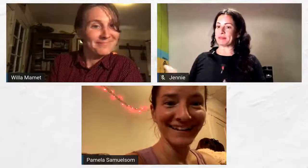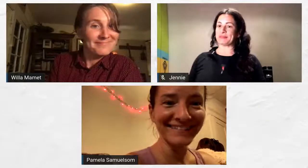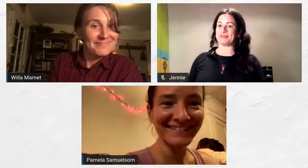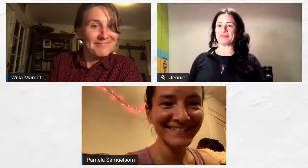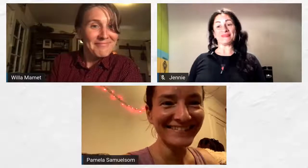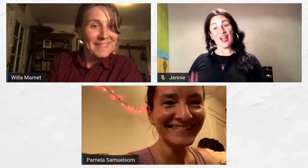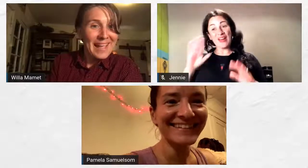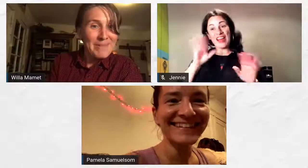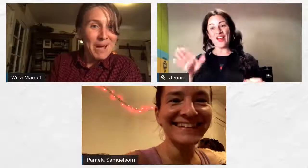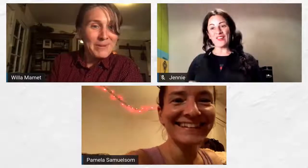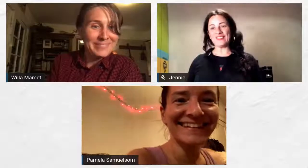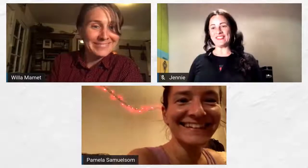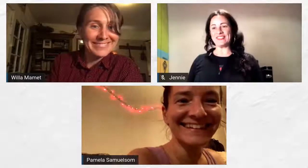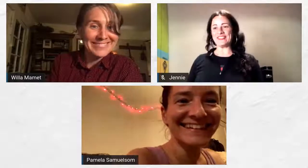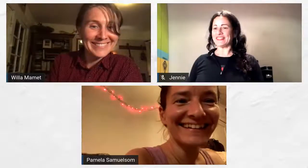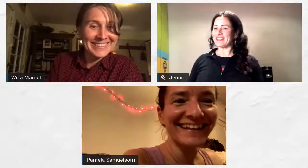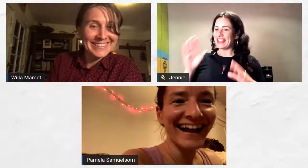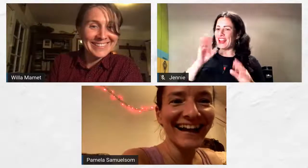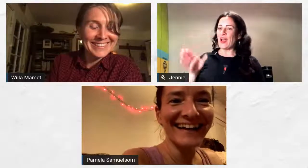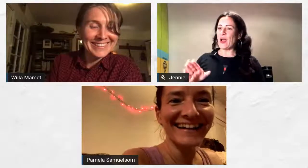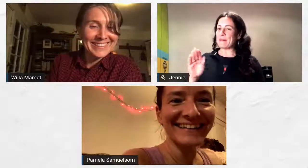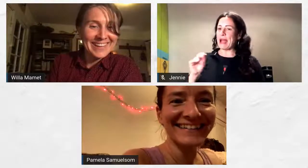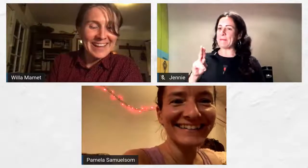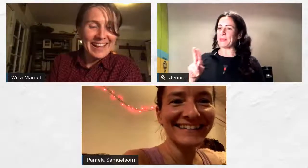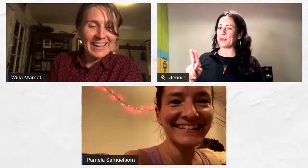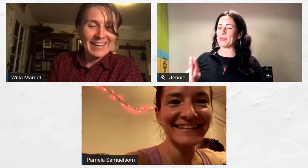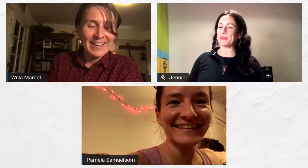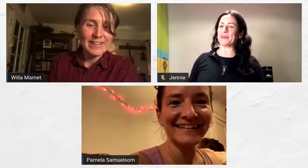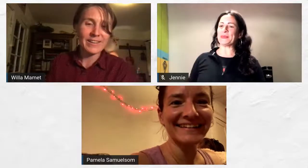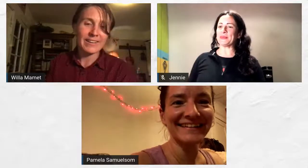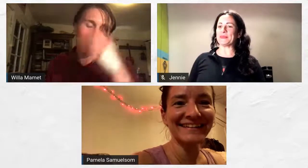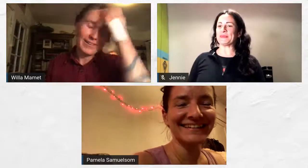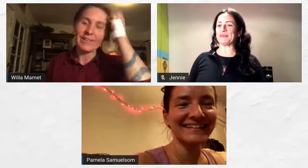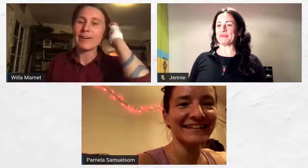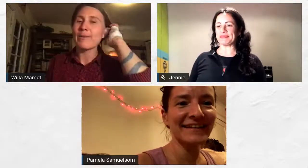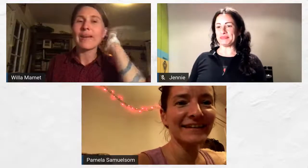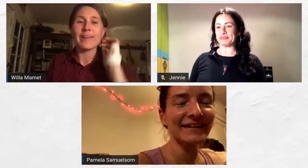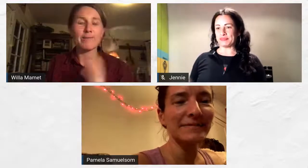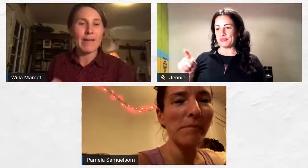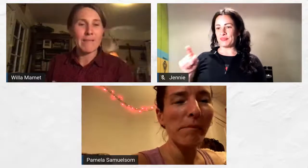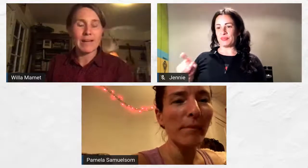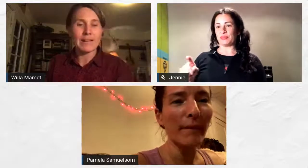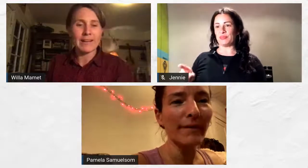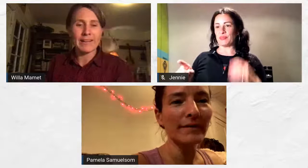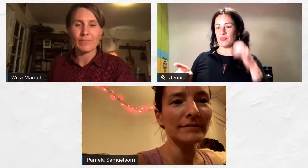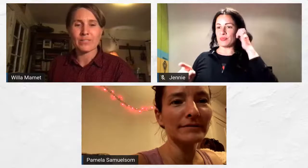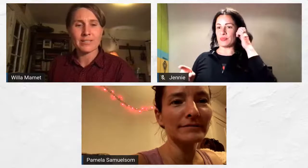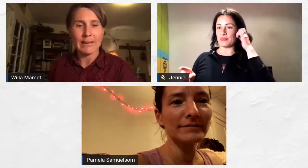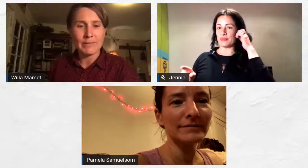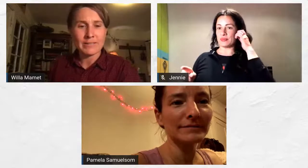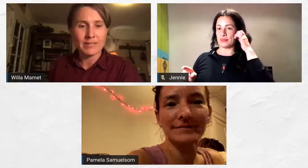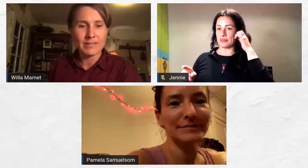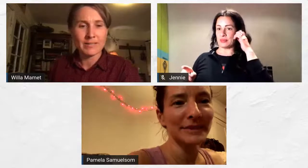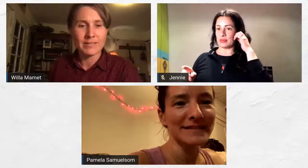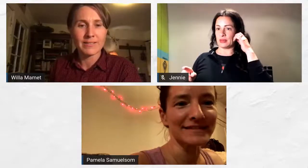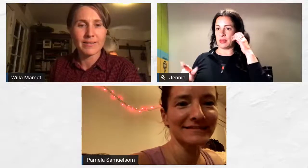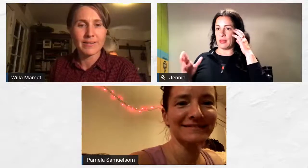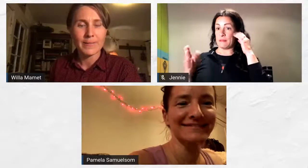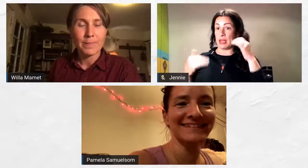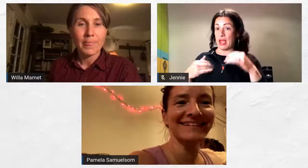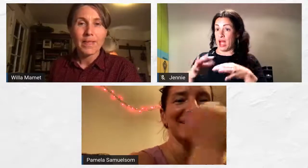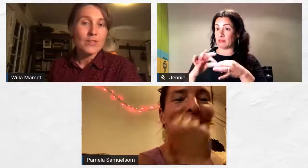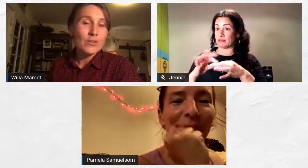Oh, hello. Hey, Babu. Hi. Hi. You're here. May I meta narrate what just happened?